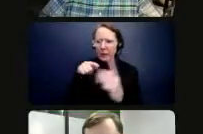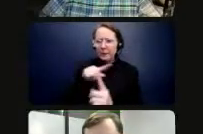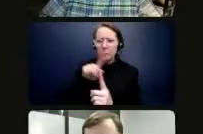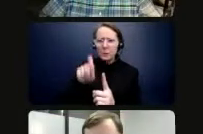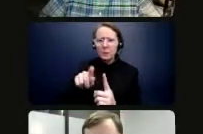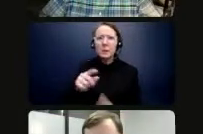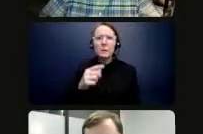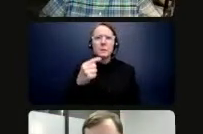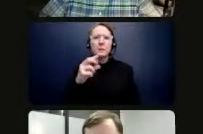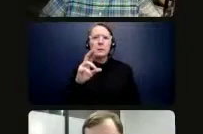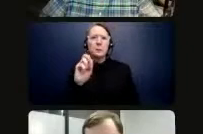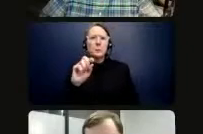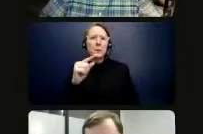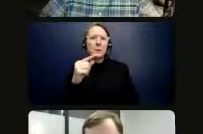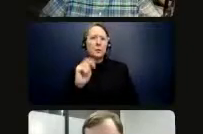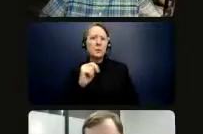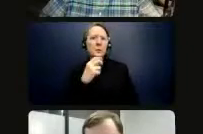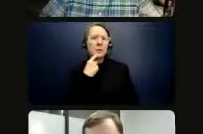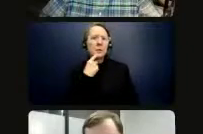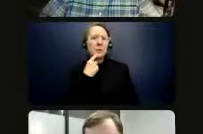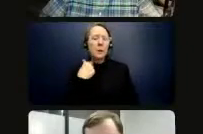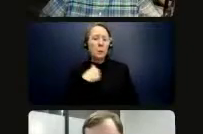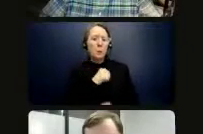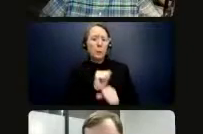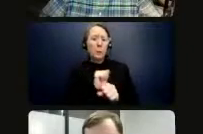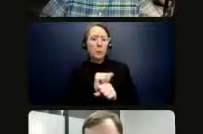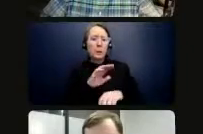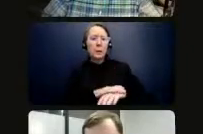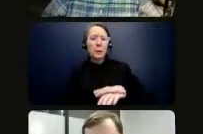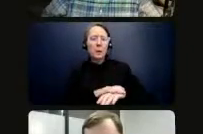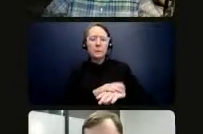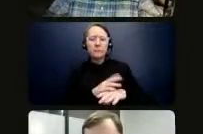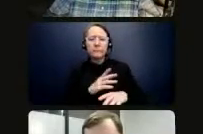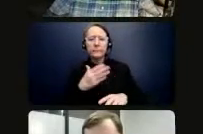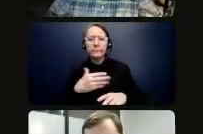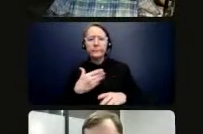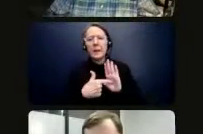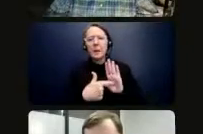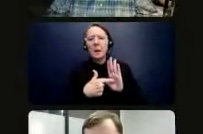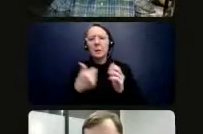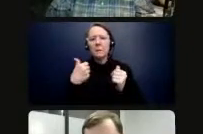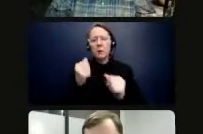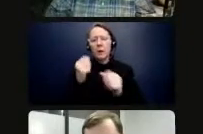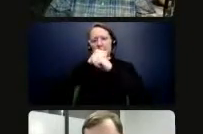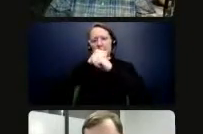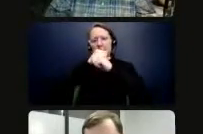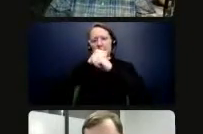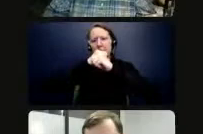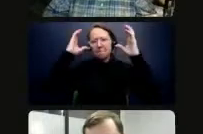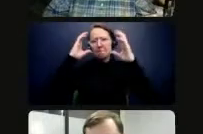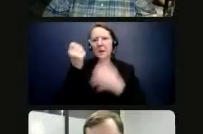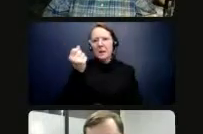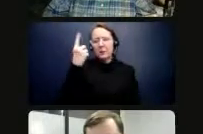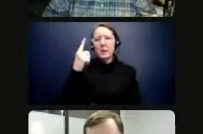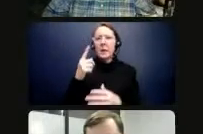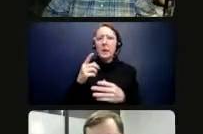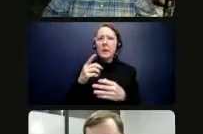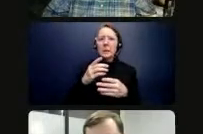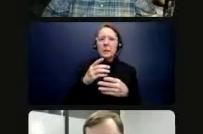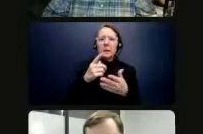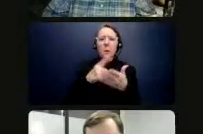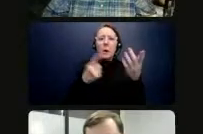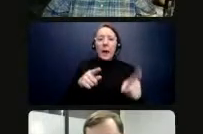Yeah, we're working on a model of trying to understand the outcomes of each of